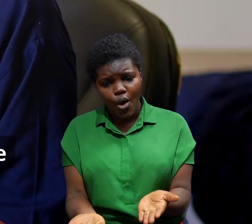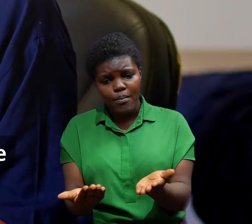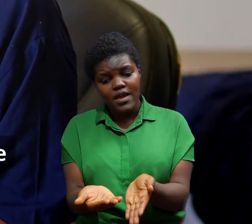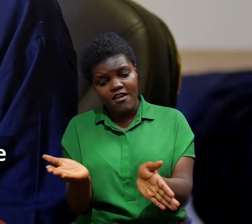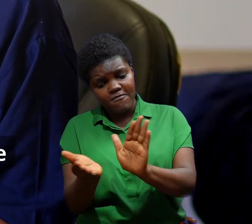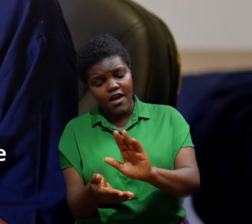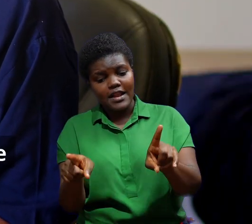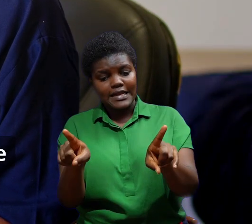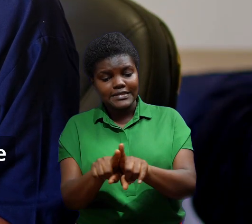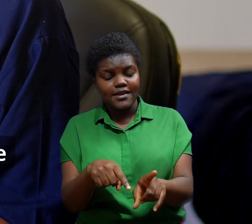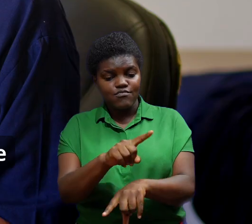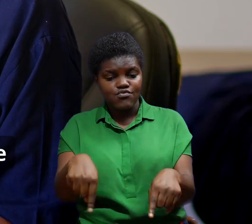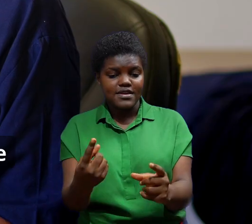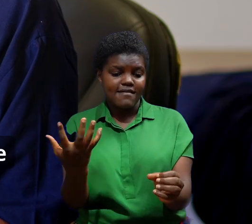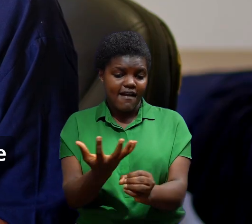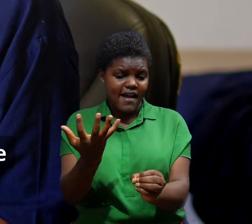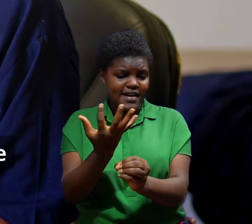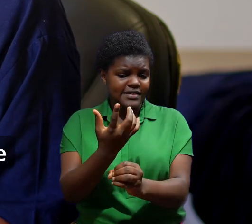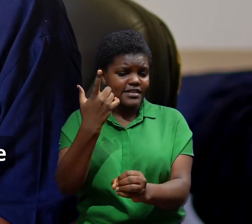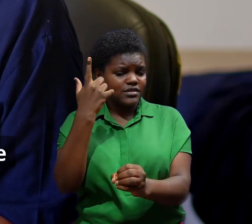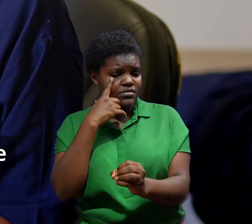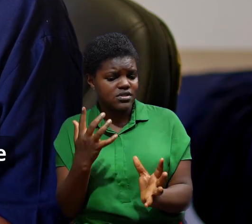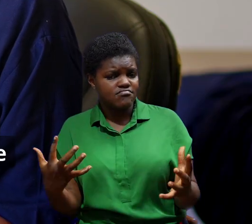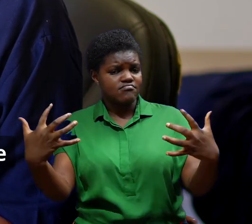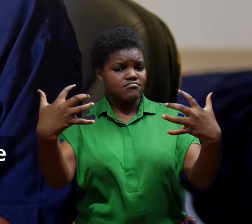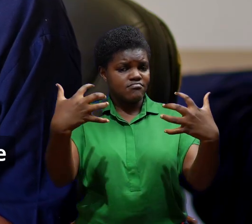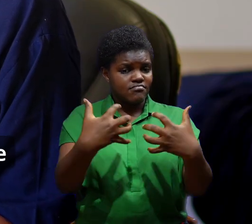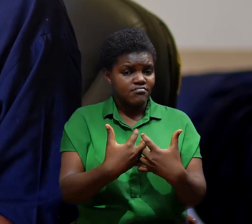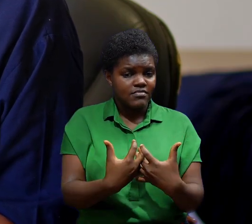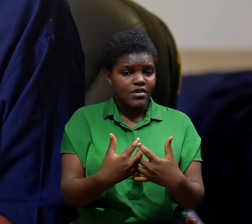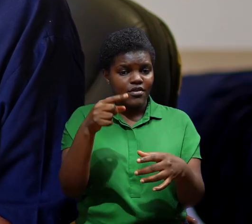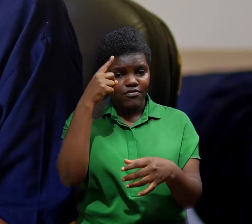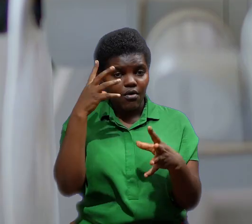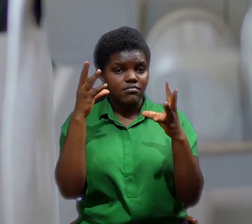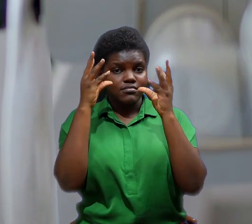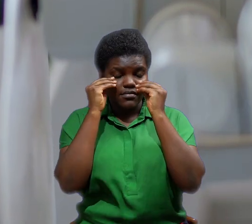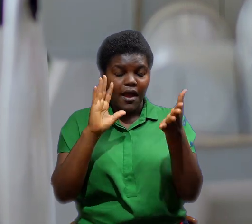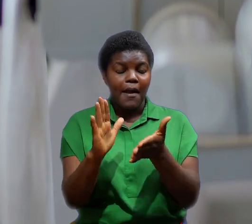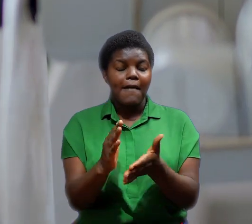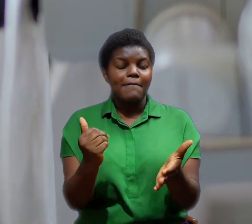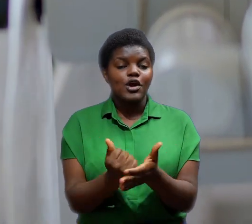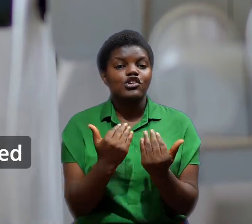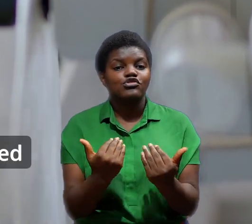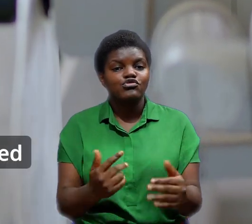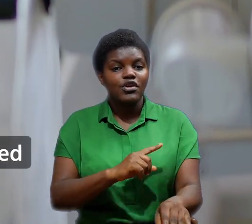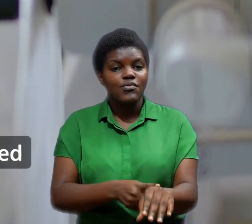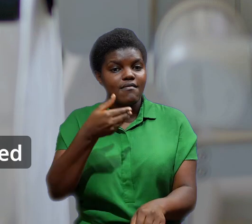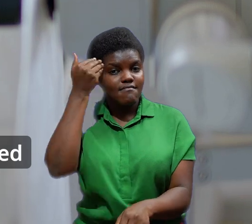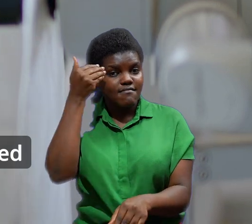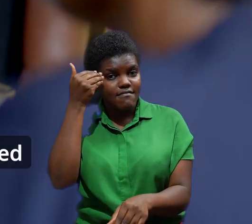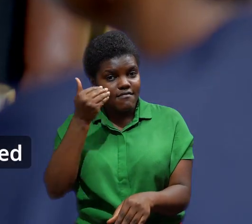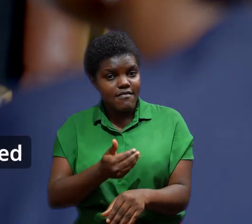theaters. Then we open up a file. Then we assess to see if they're fit for anesthesia,